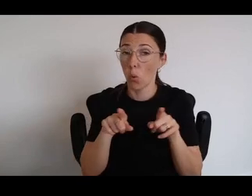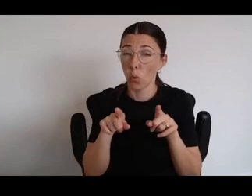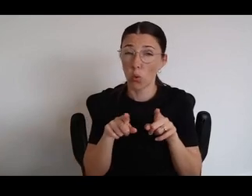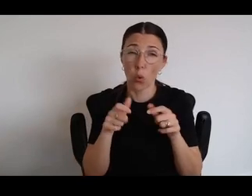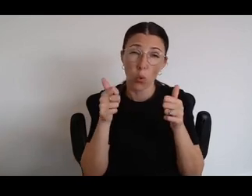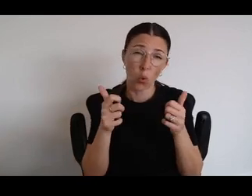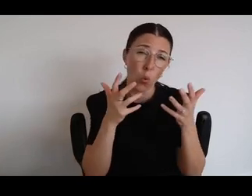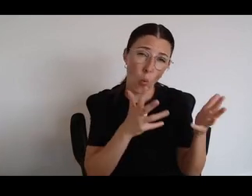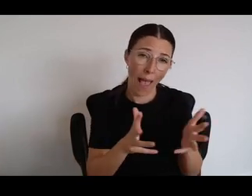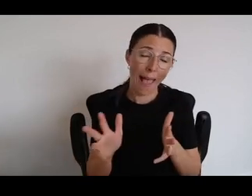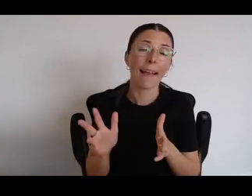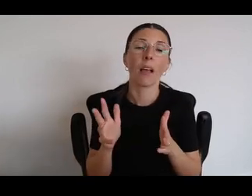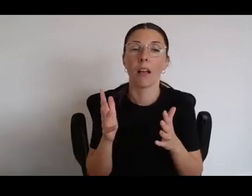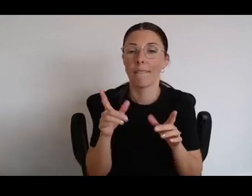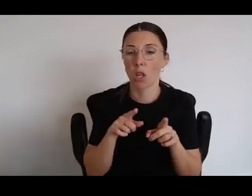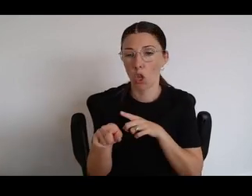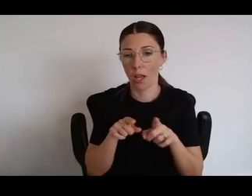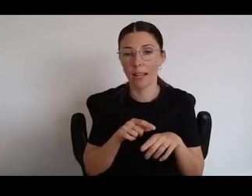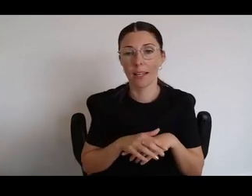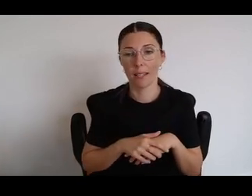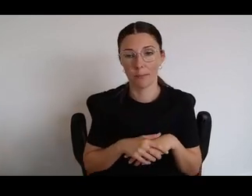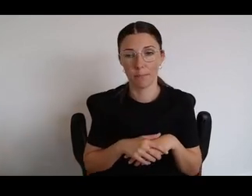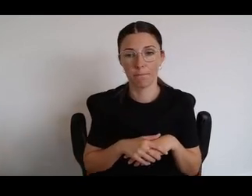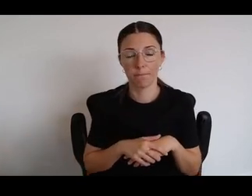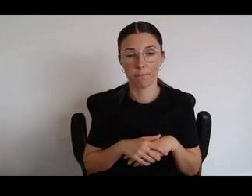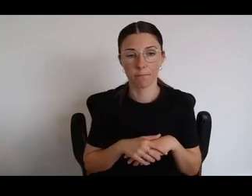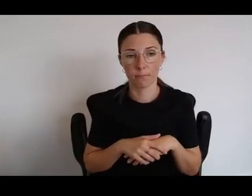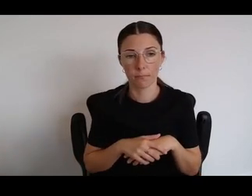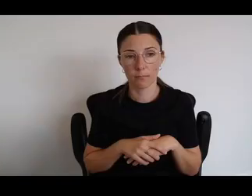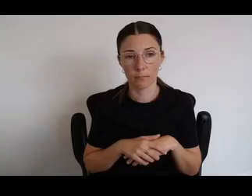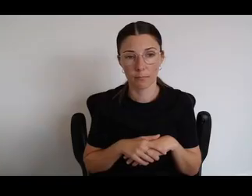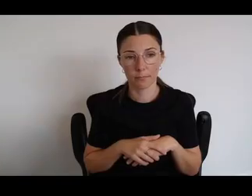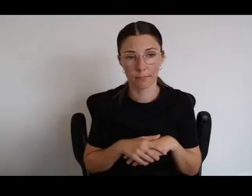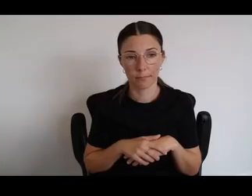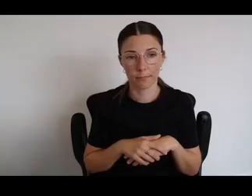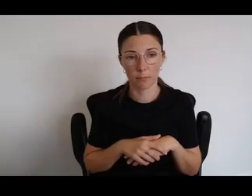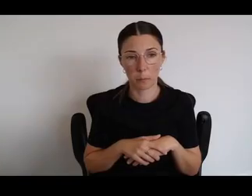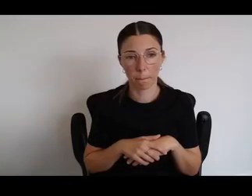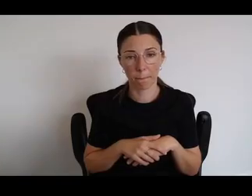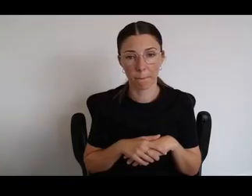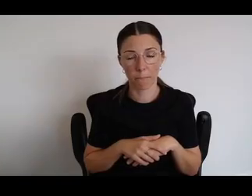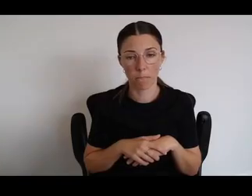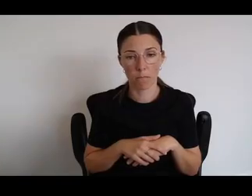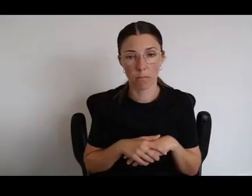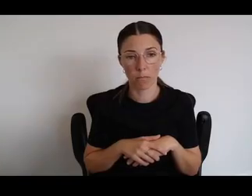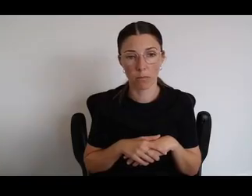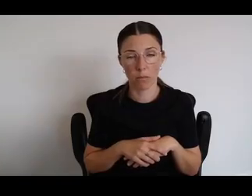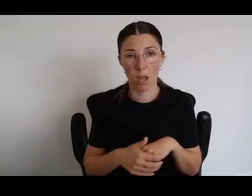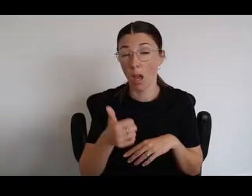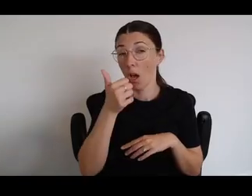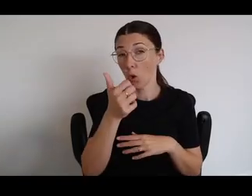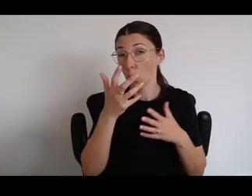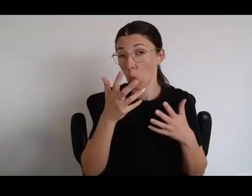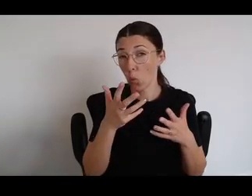And I think that a great way of getting teachers to learn about this is